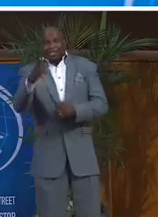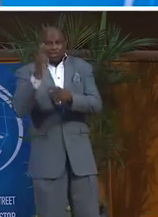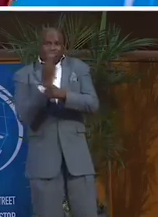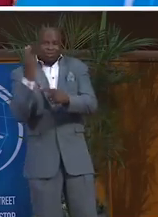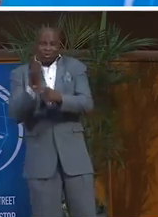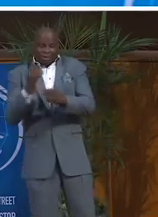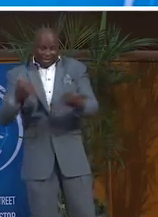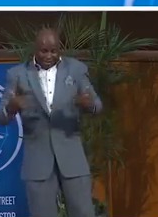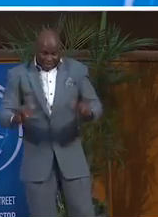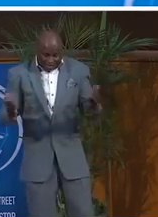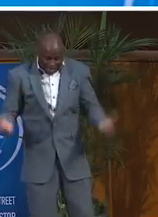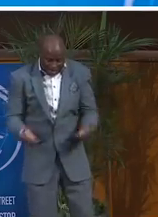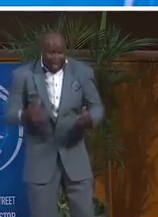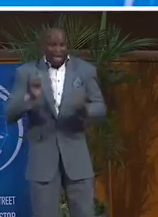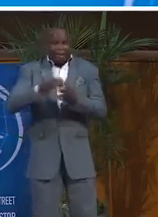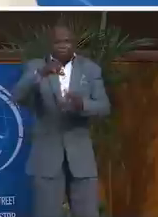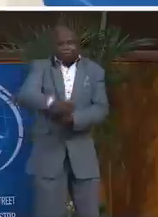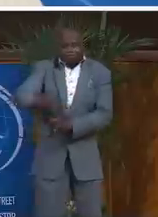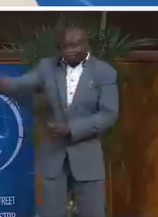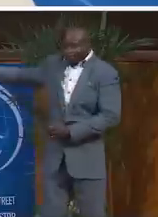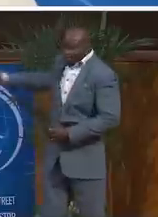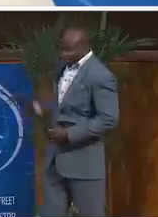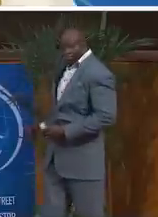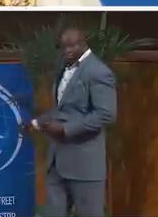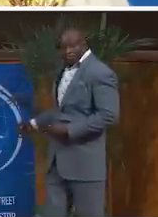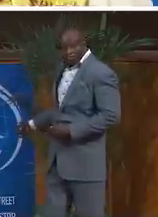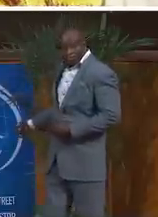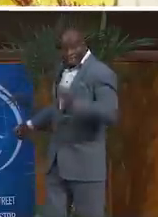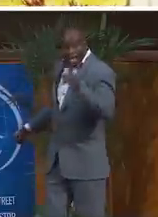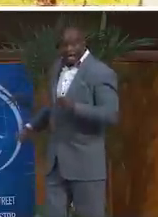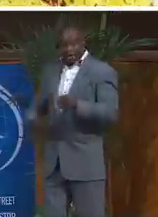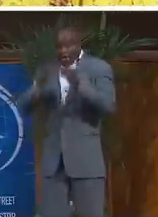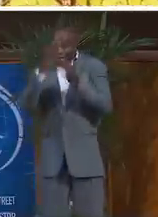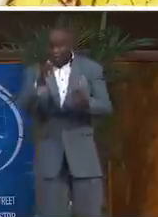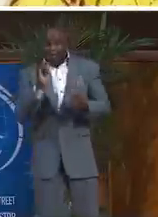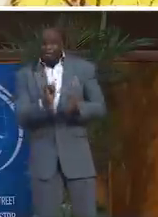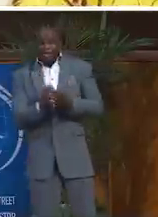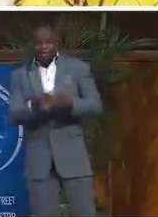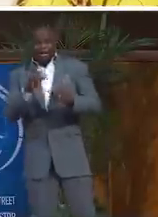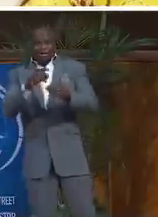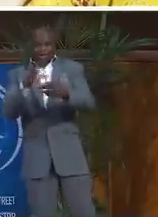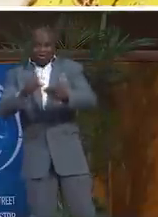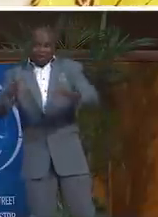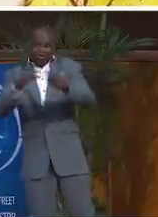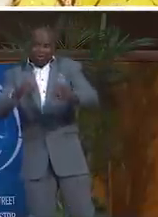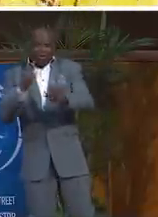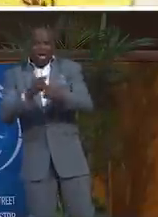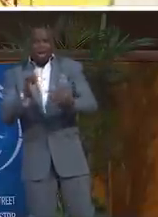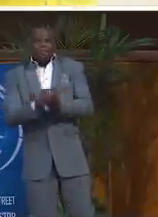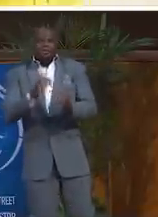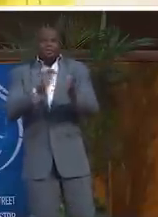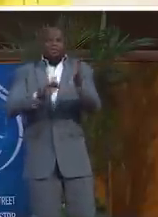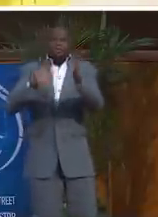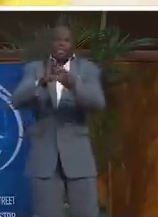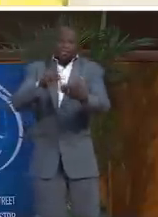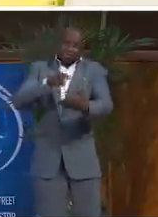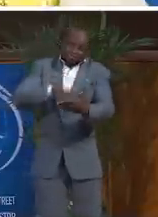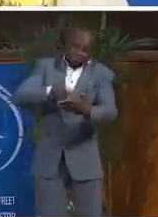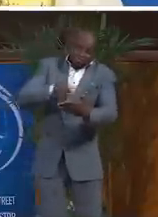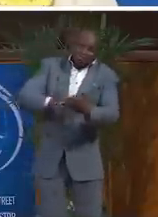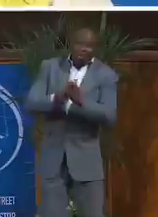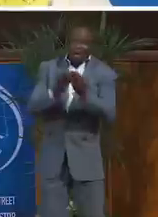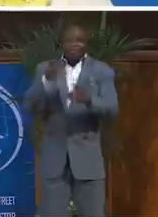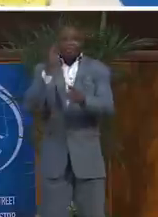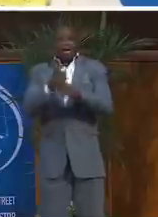used to be and put them behind you. Terry, I know this ain't grammatically correct, but it's theologically accurate. Here is the